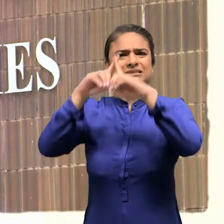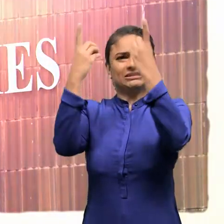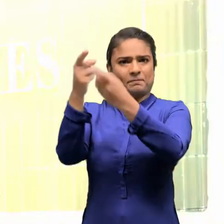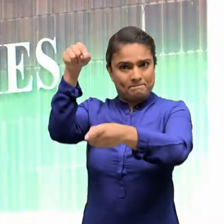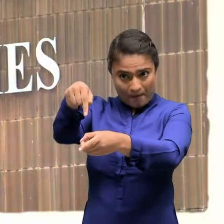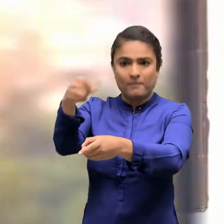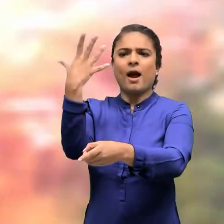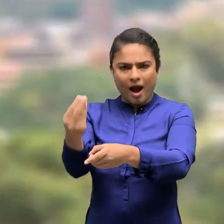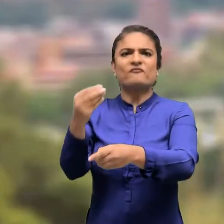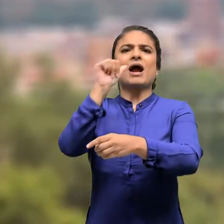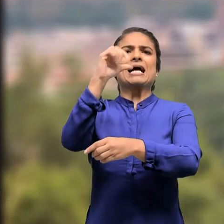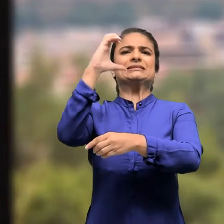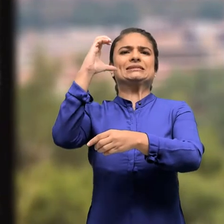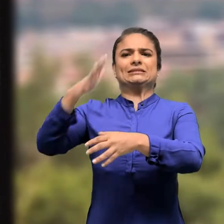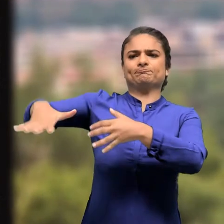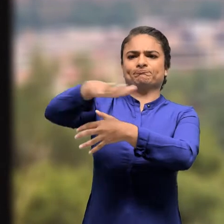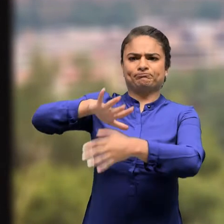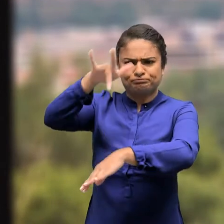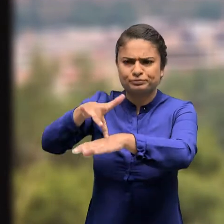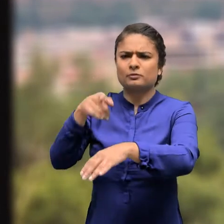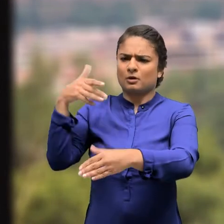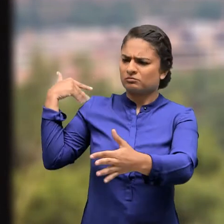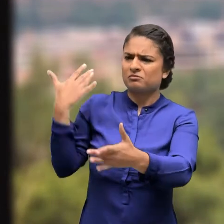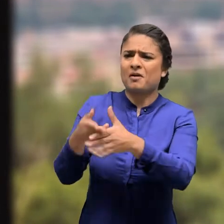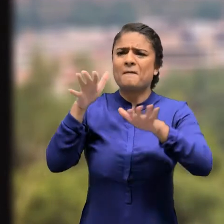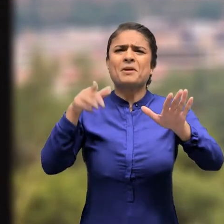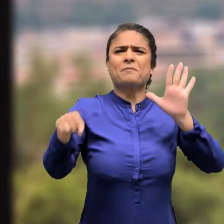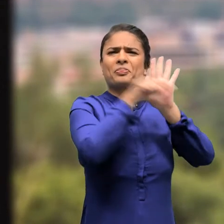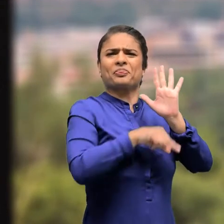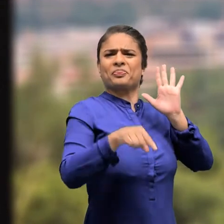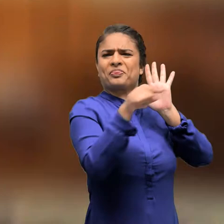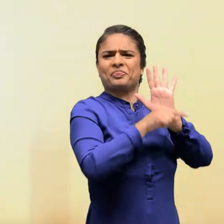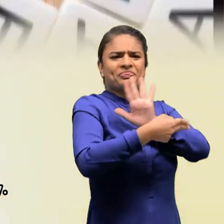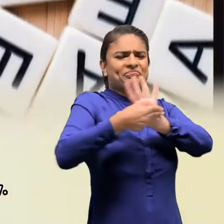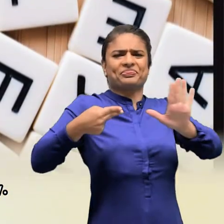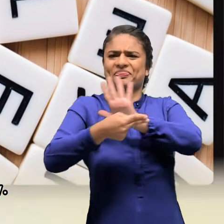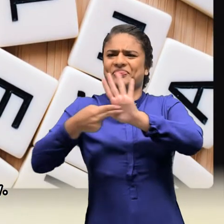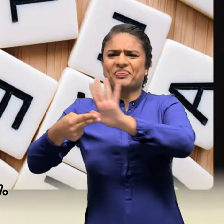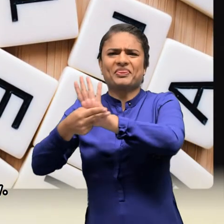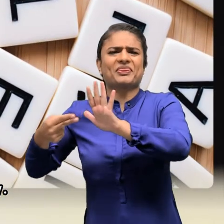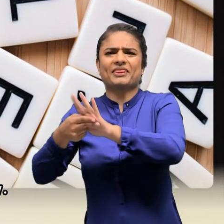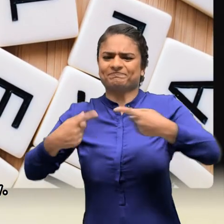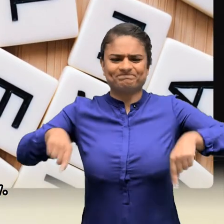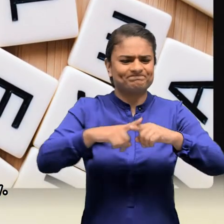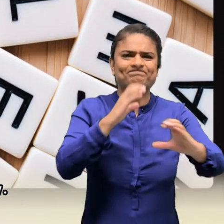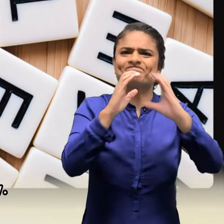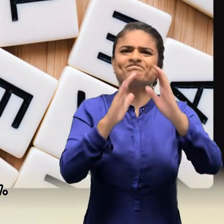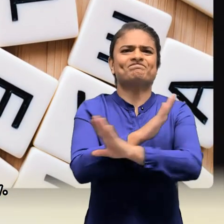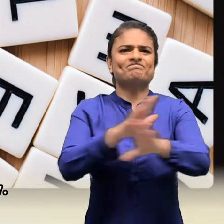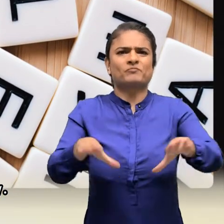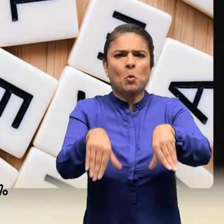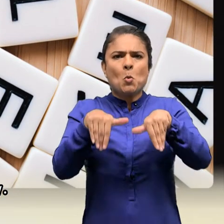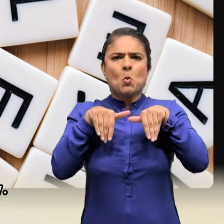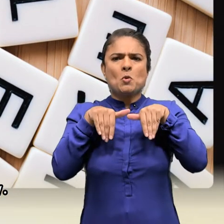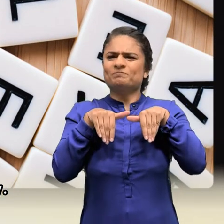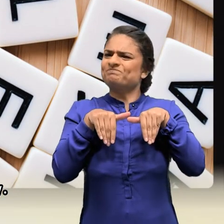of Humanities at the University of Pretoria has been actively debunking the common myth that not being able to talk